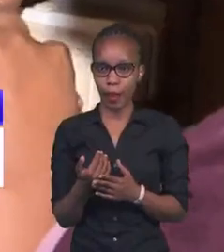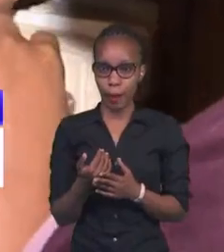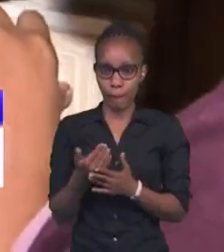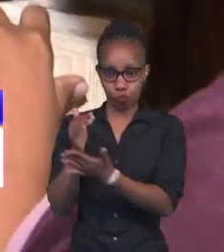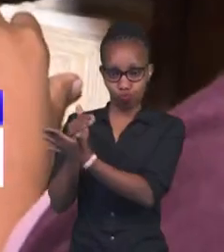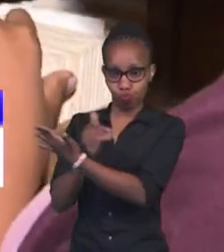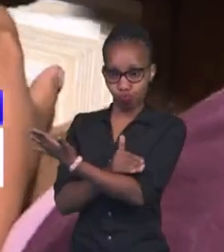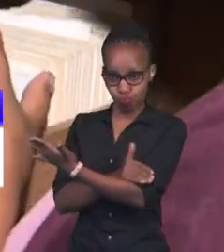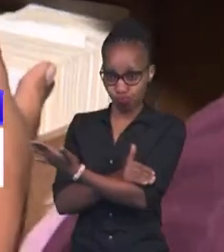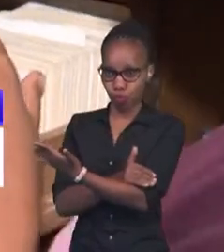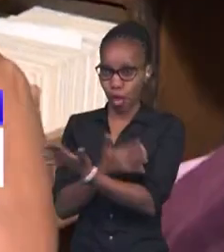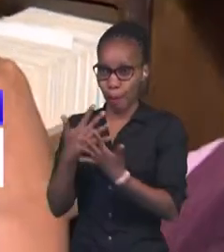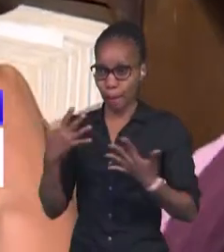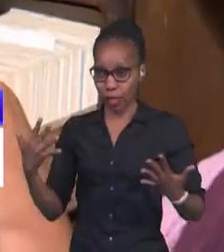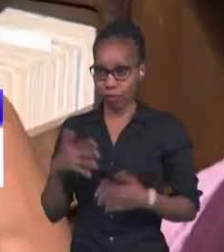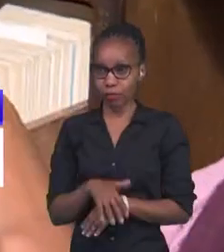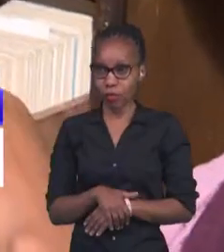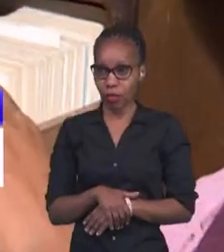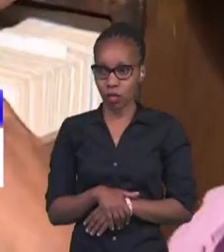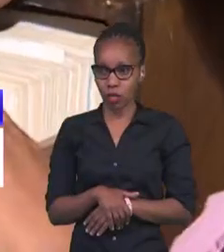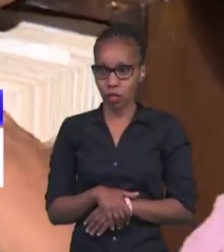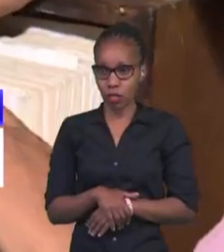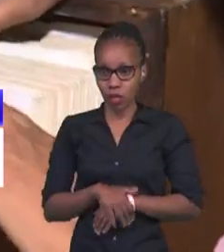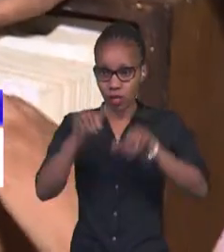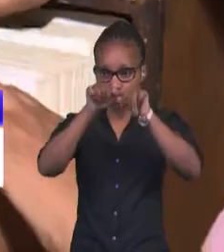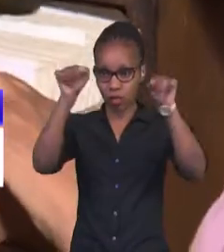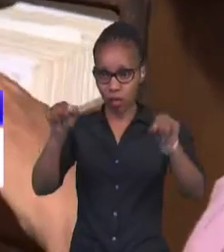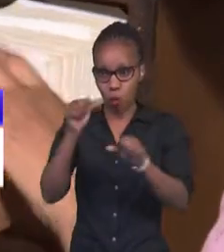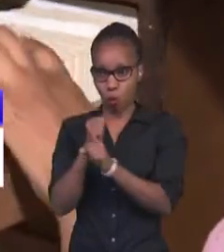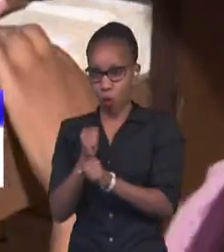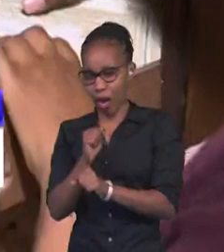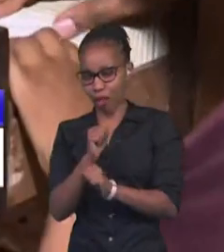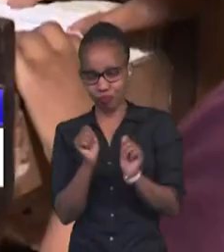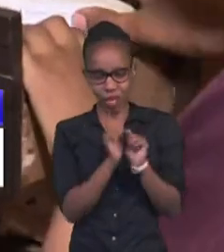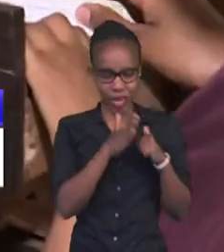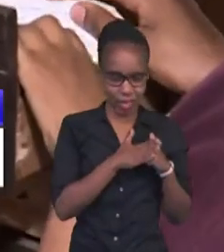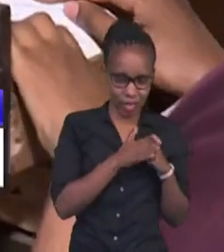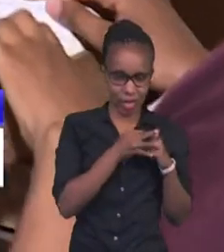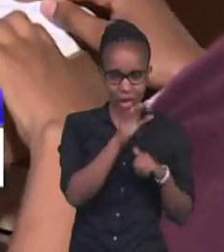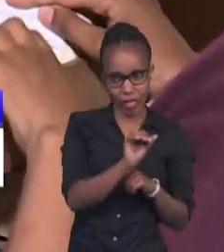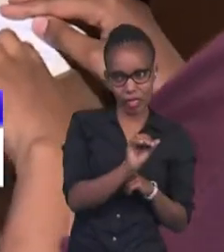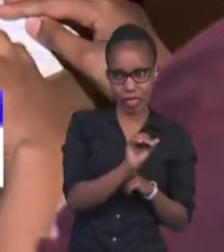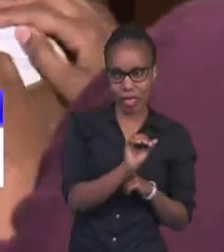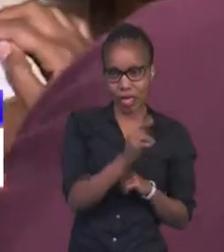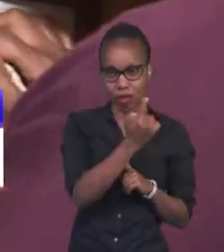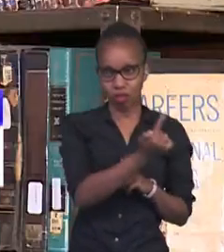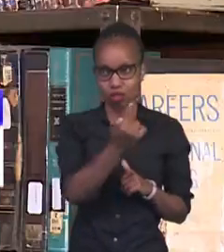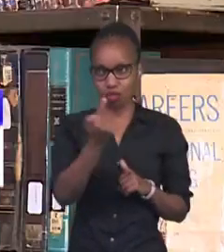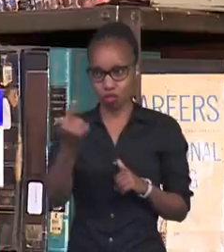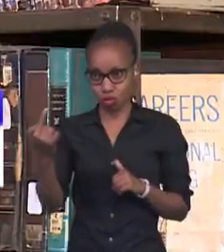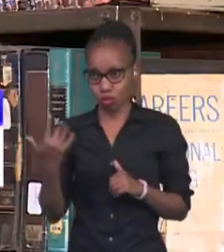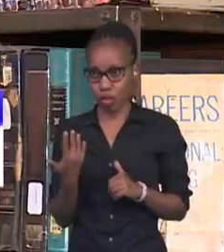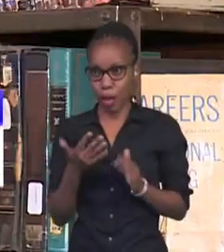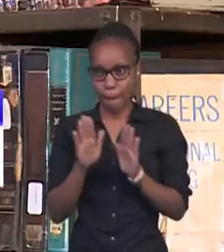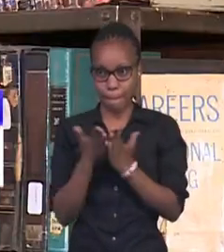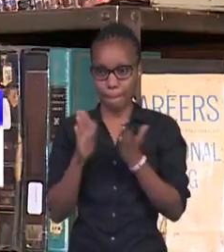Because the way the library system worked in the 80s and the 90s was every single